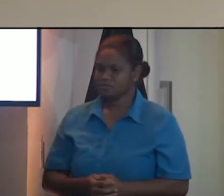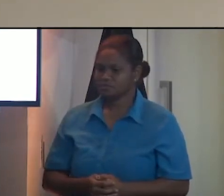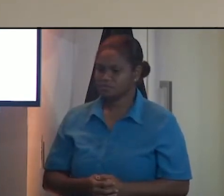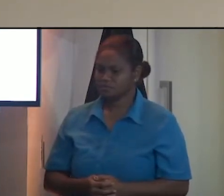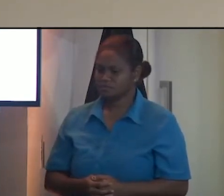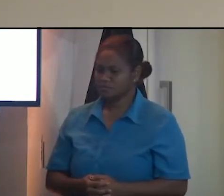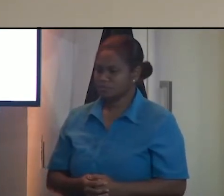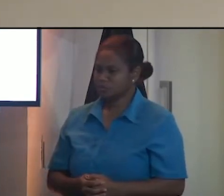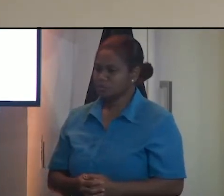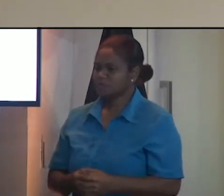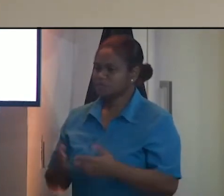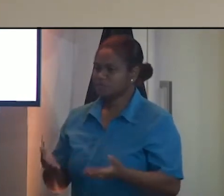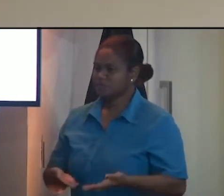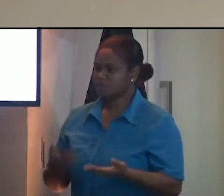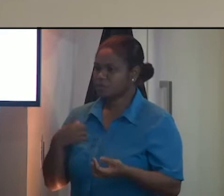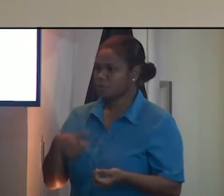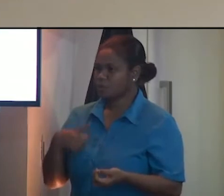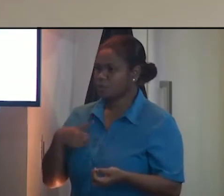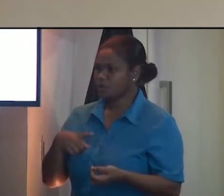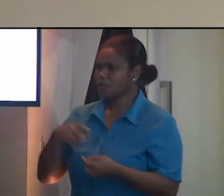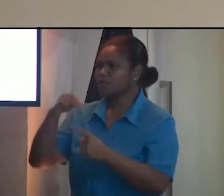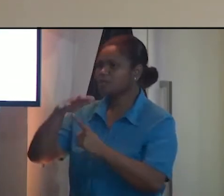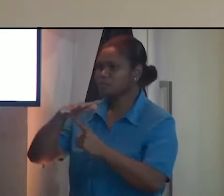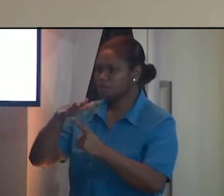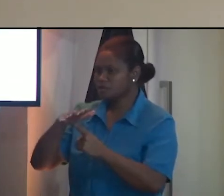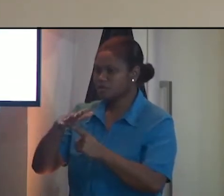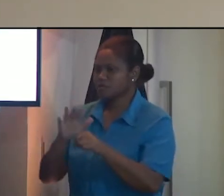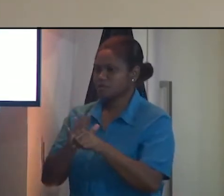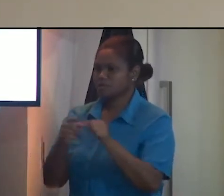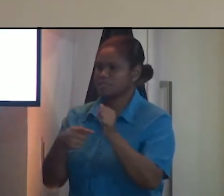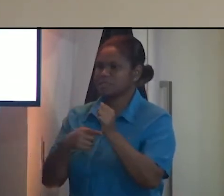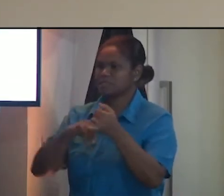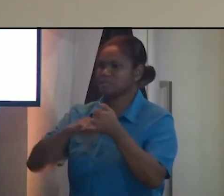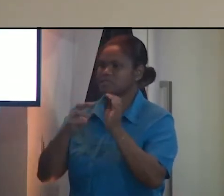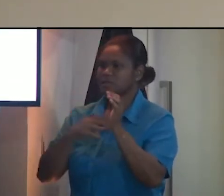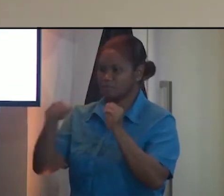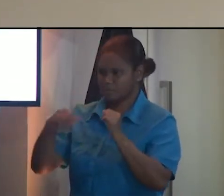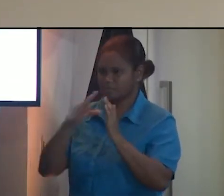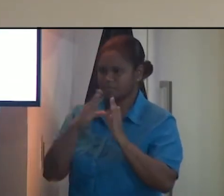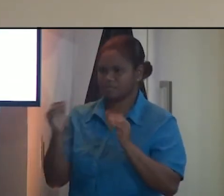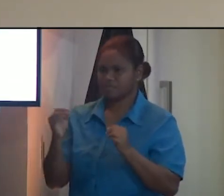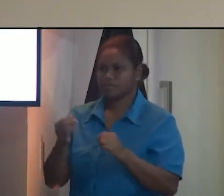given that the argument, why is it important to implement TSM in PNG? We know that given the history of